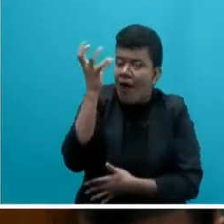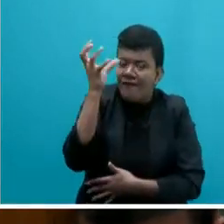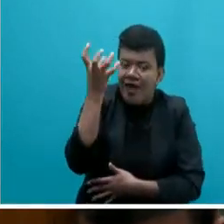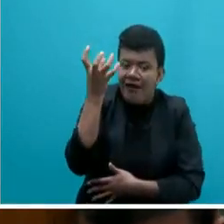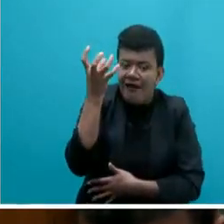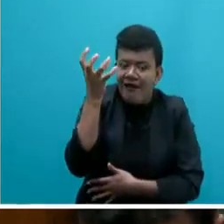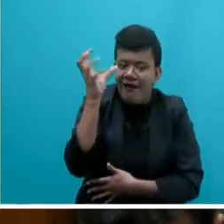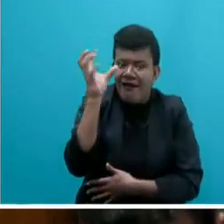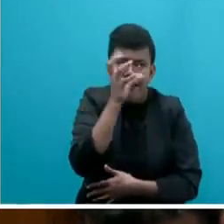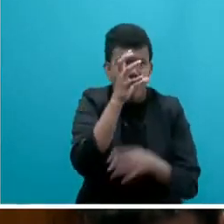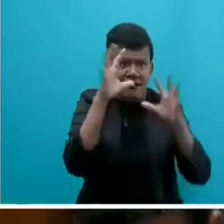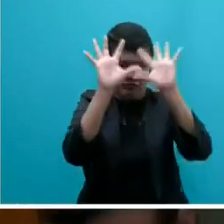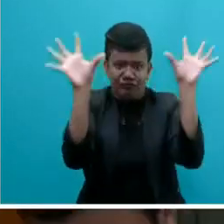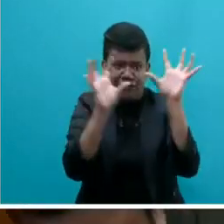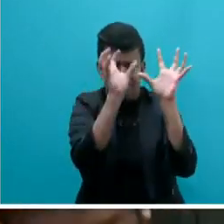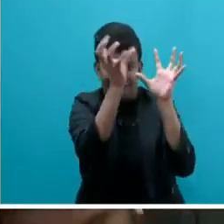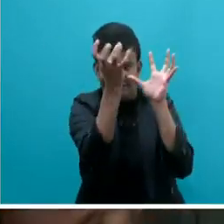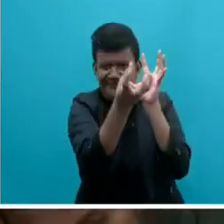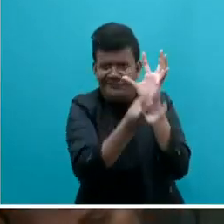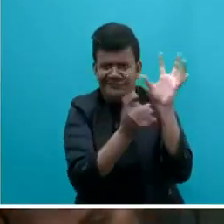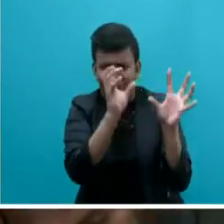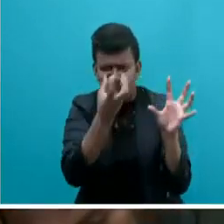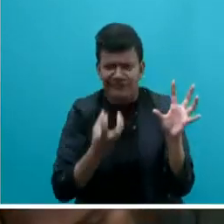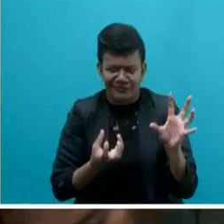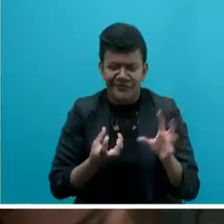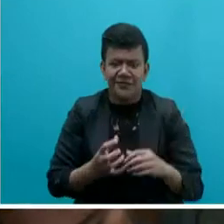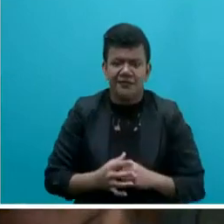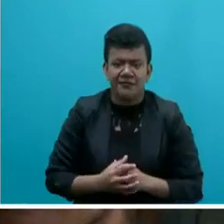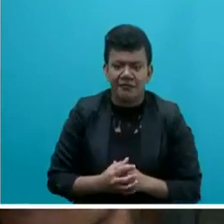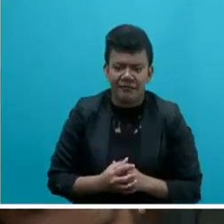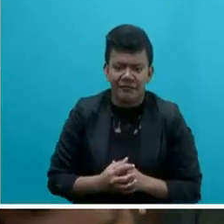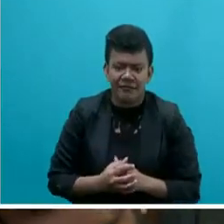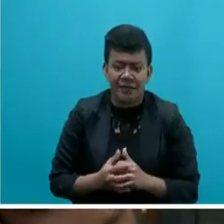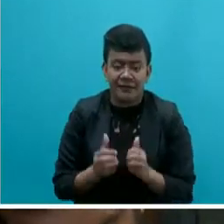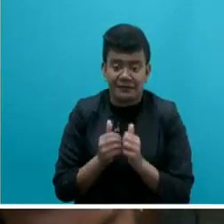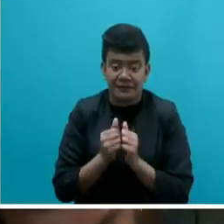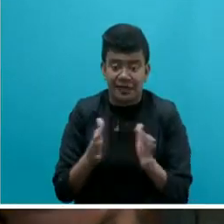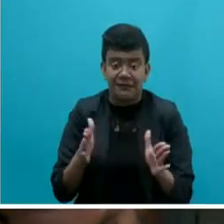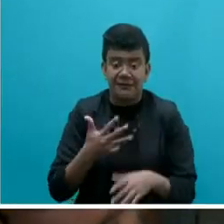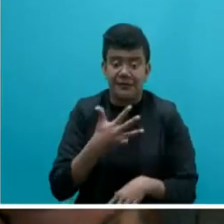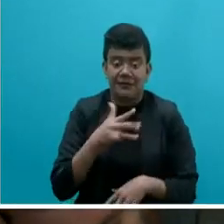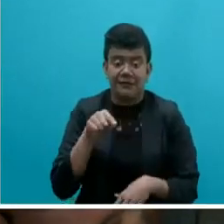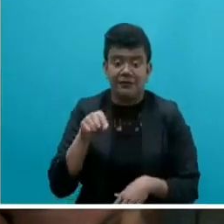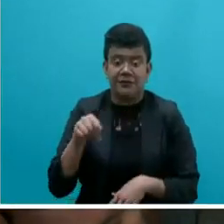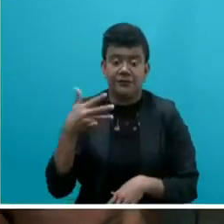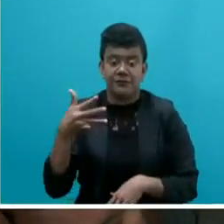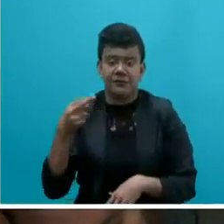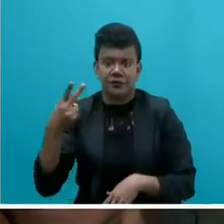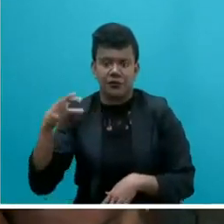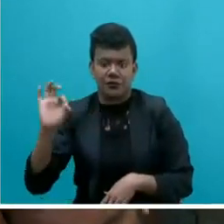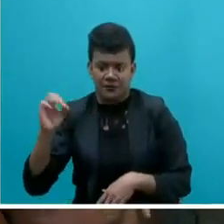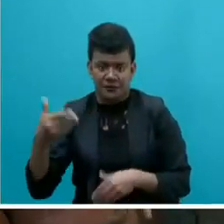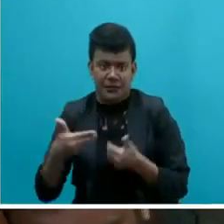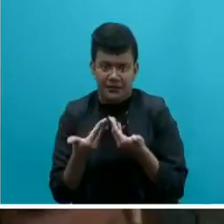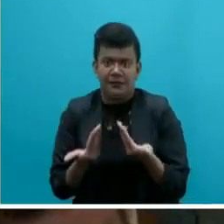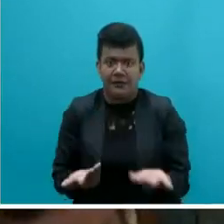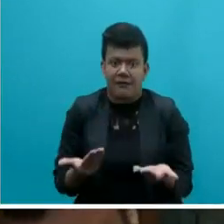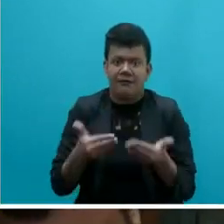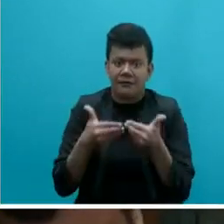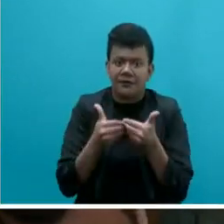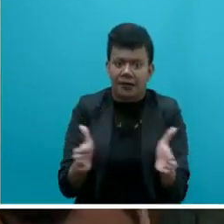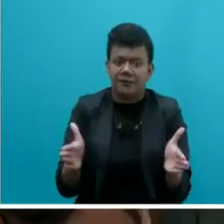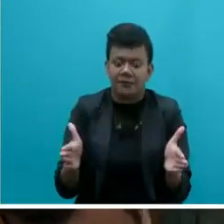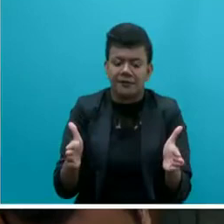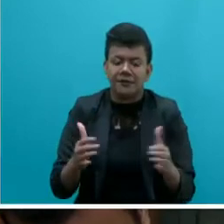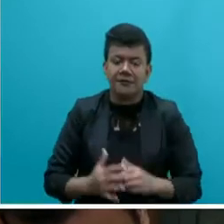and extension staff on 1909-2019. 14 avocado orchards with 50 seedlings each have been established